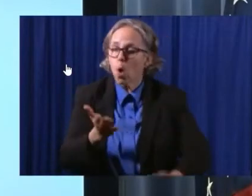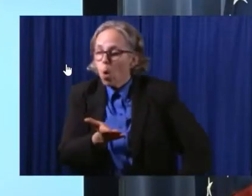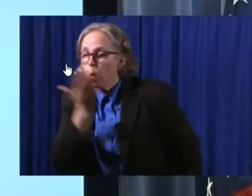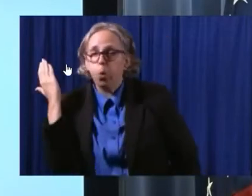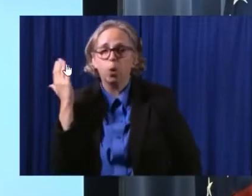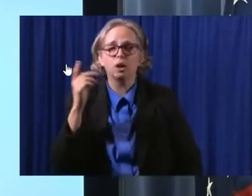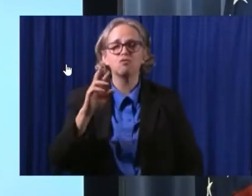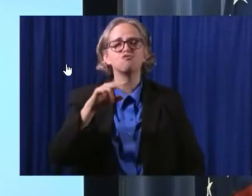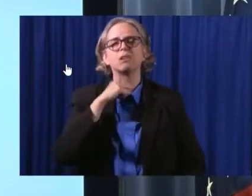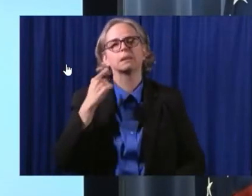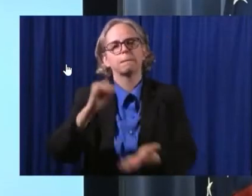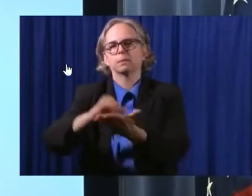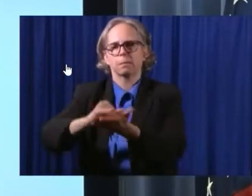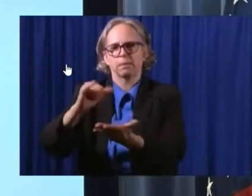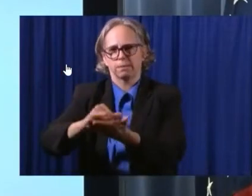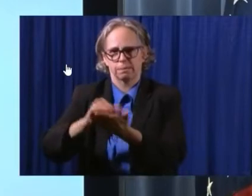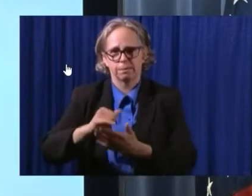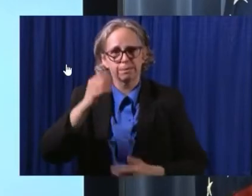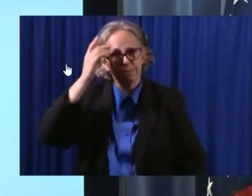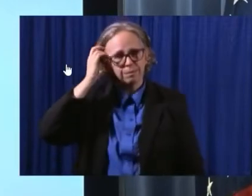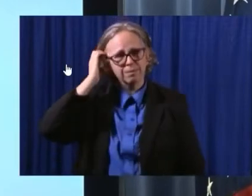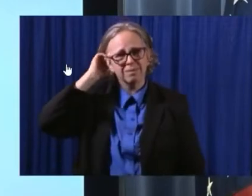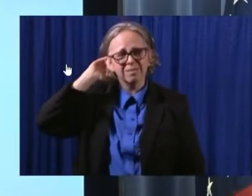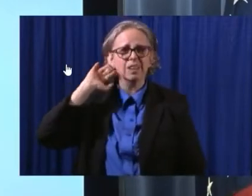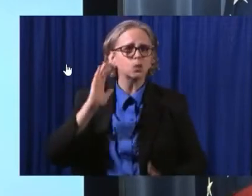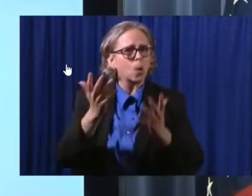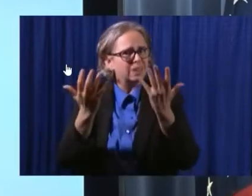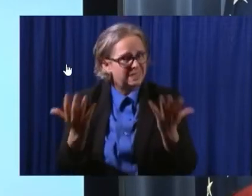But we do know that kids that are in school